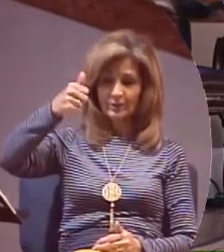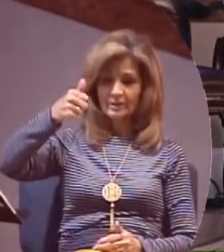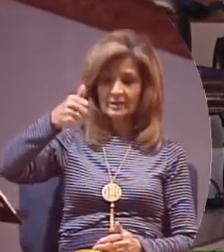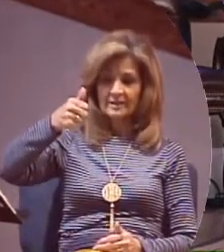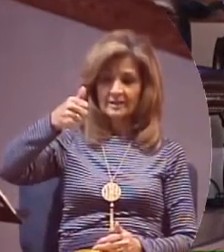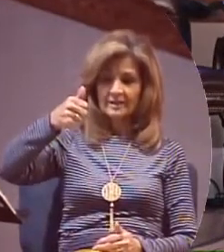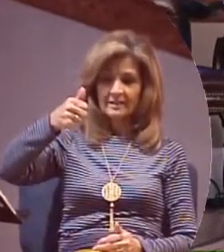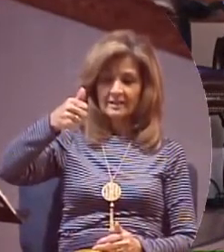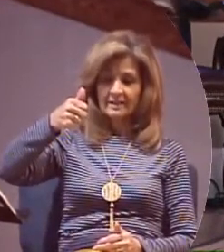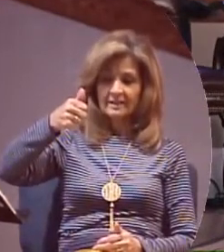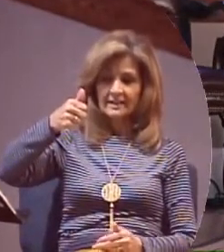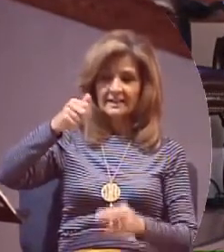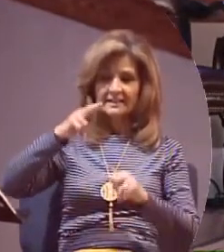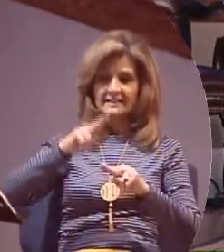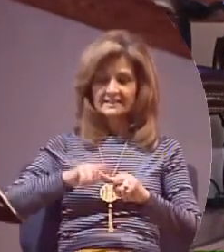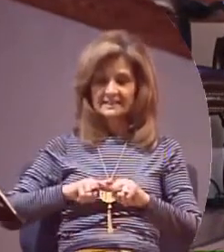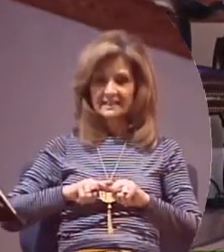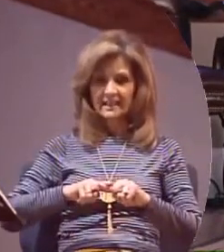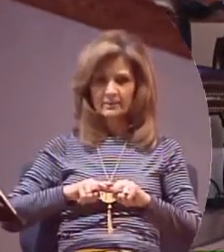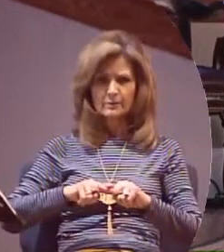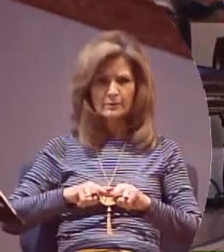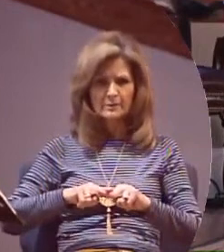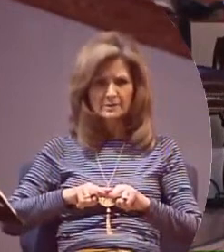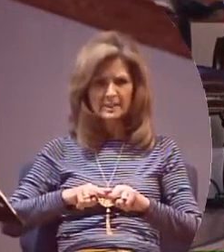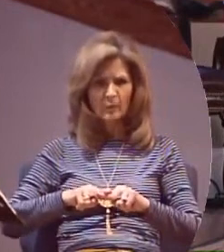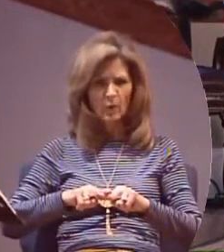fire, sit down in the storm.